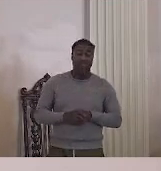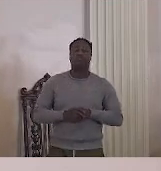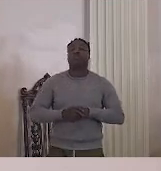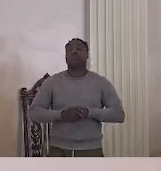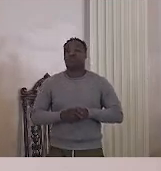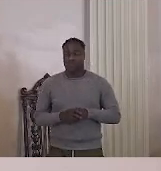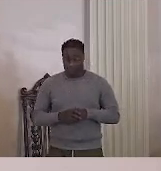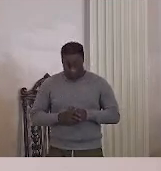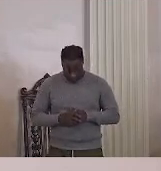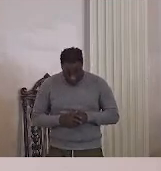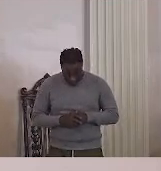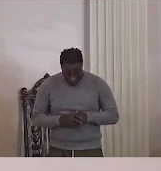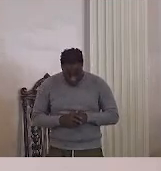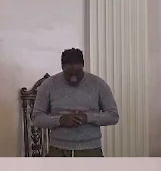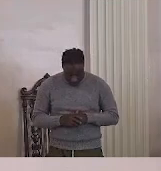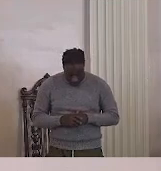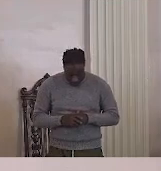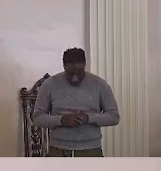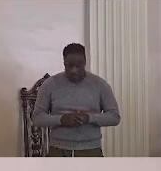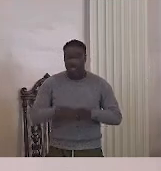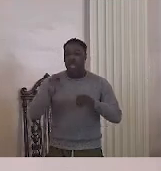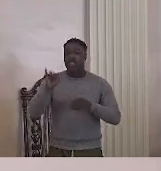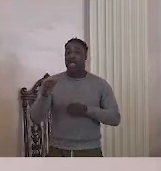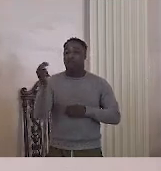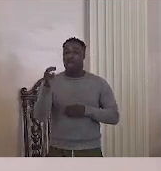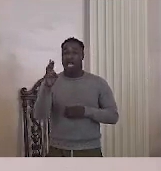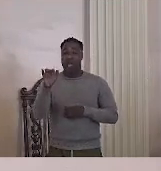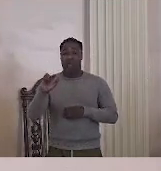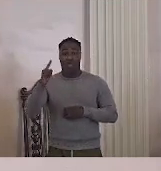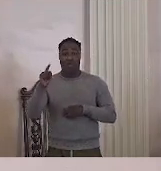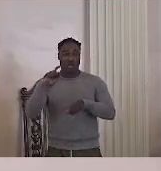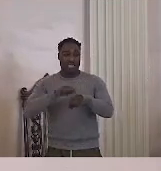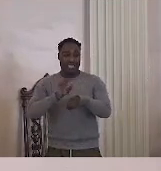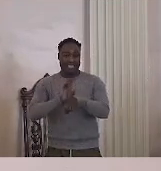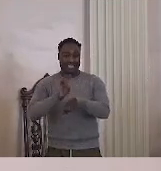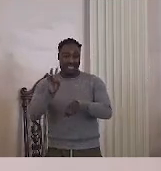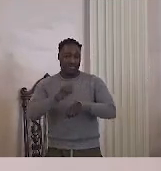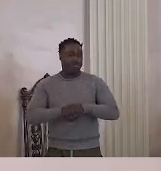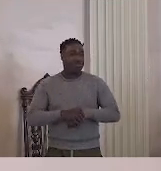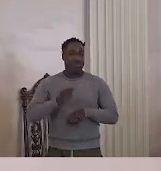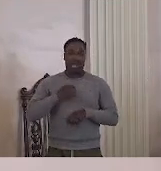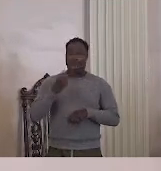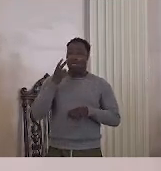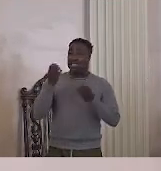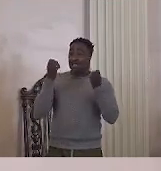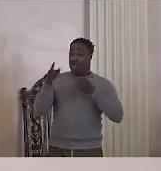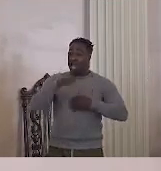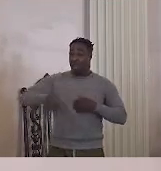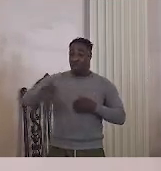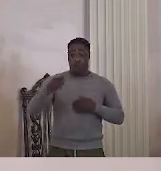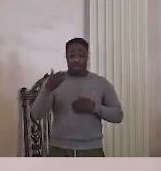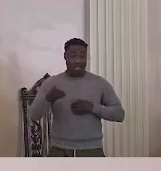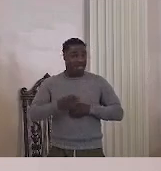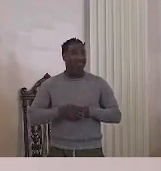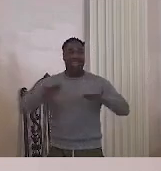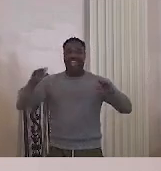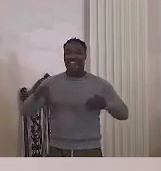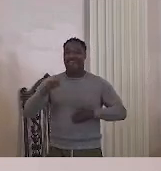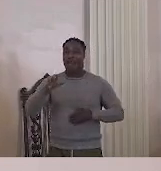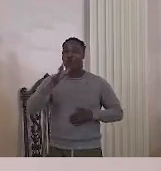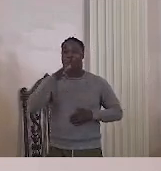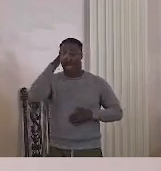of All Souls. So that's Monday, May 1st at 7 p.m. I hope I'll see many of you there. Invite your